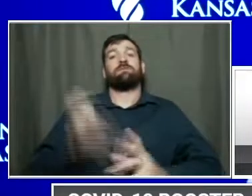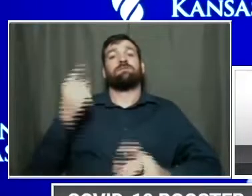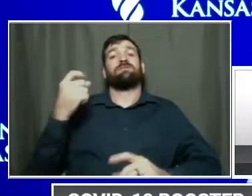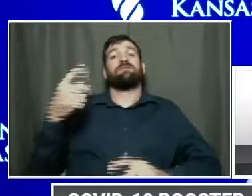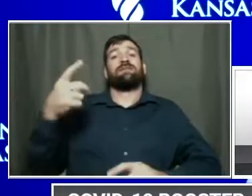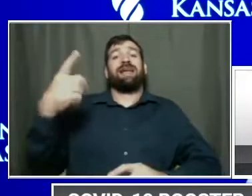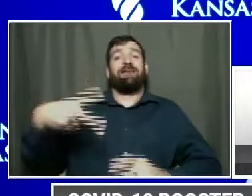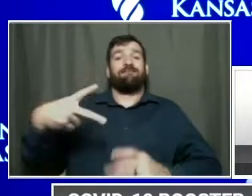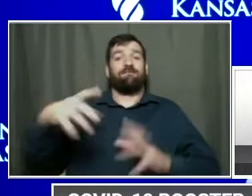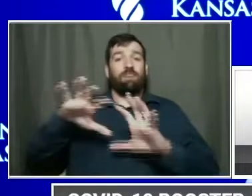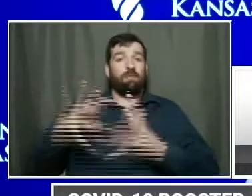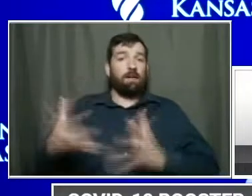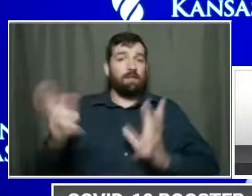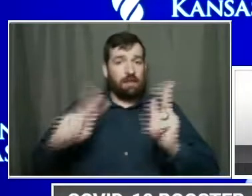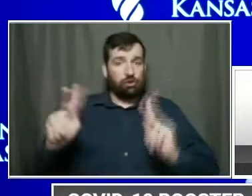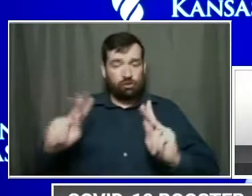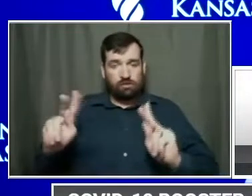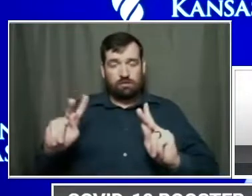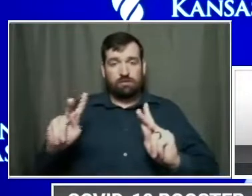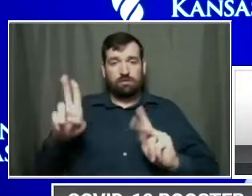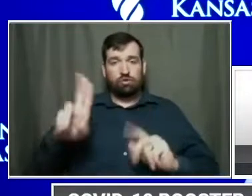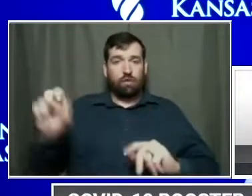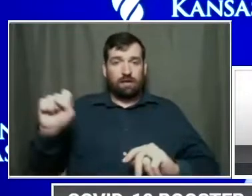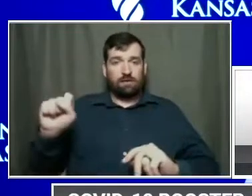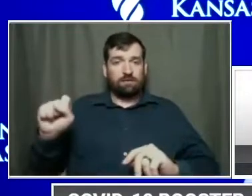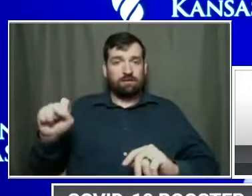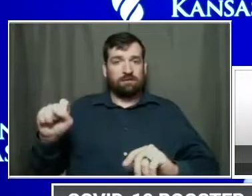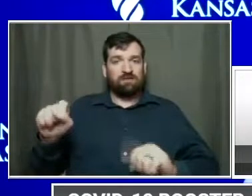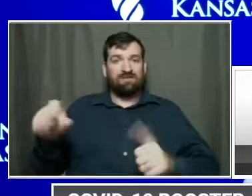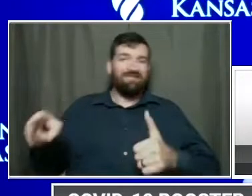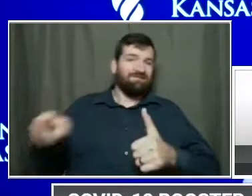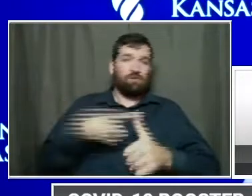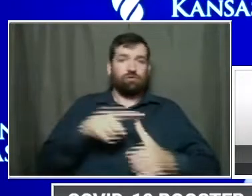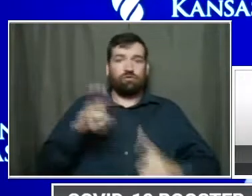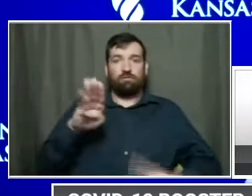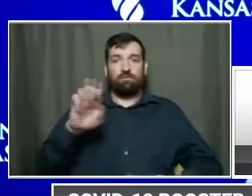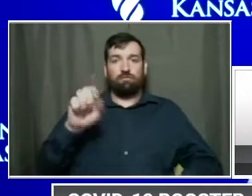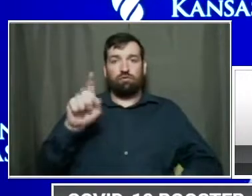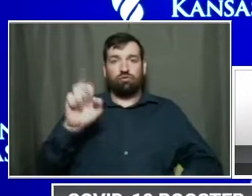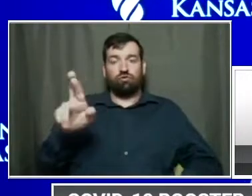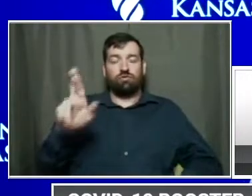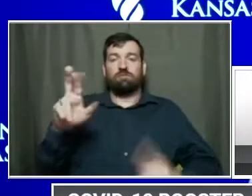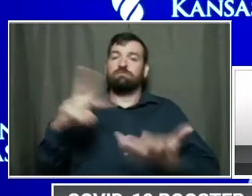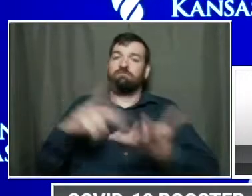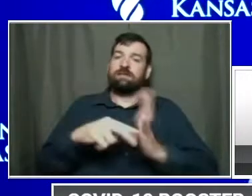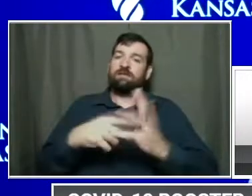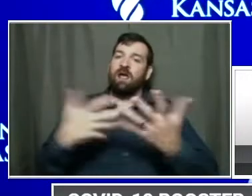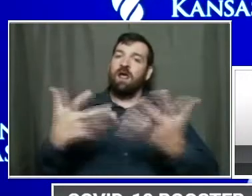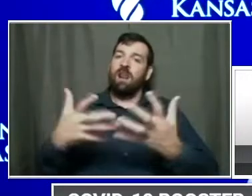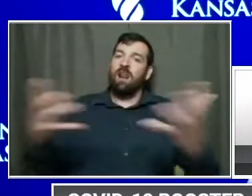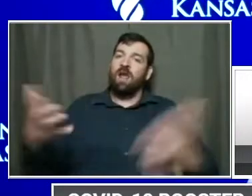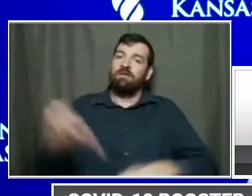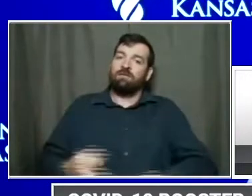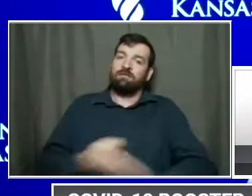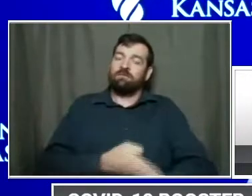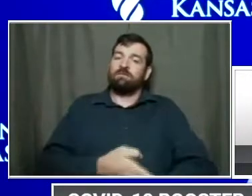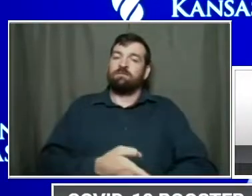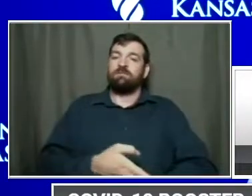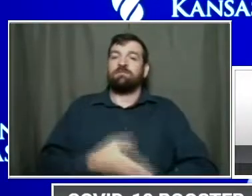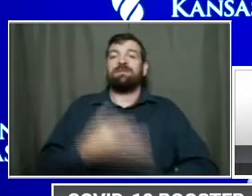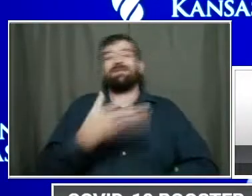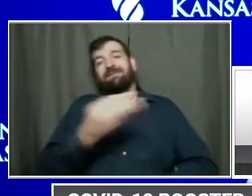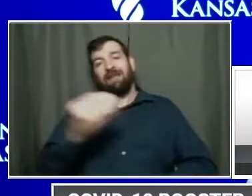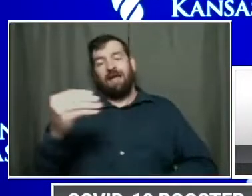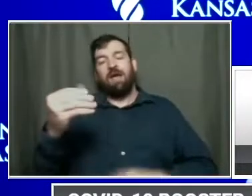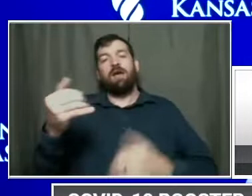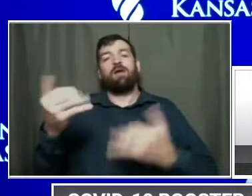States has received their first booster. So we have a lot of room to go, and now we have a new bivalent vaccine that will take care